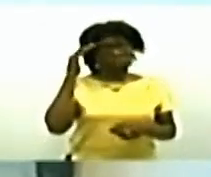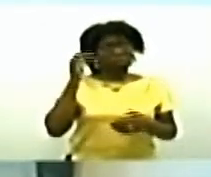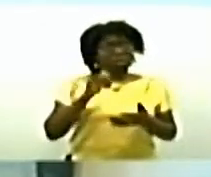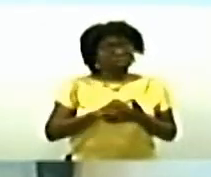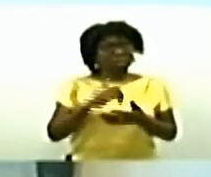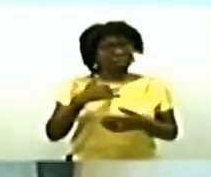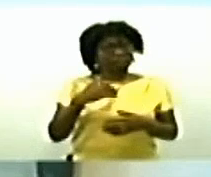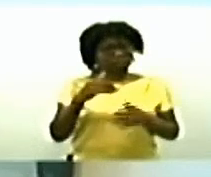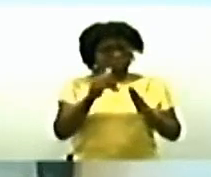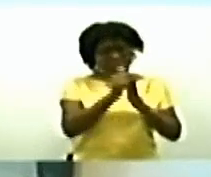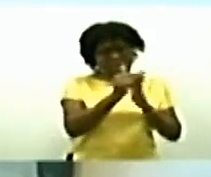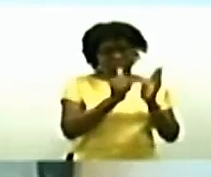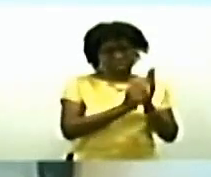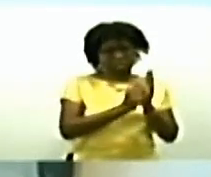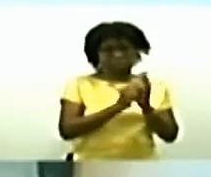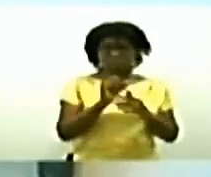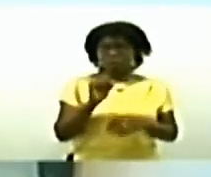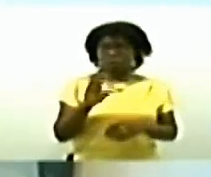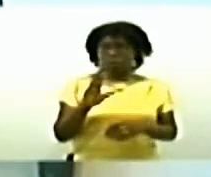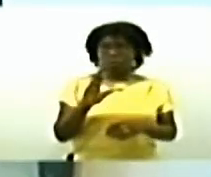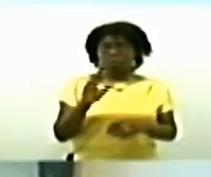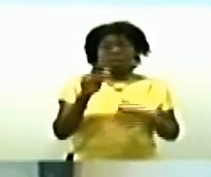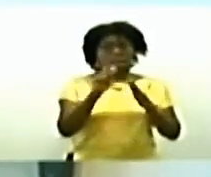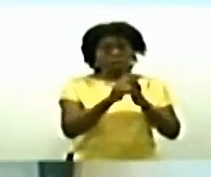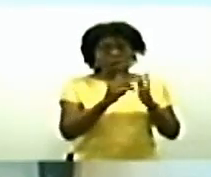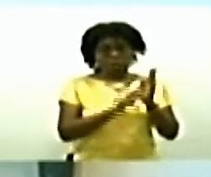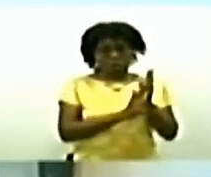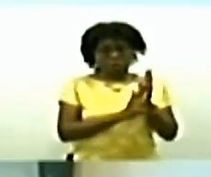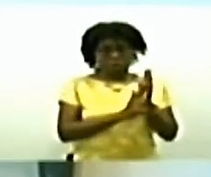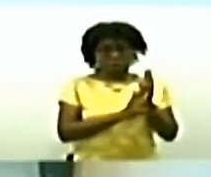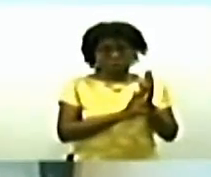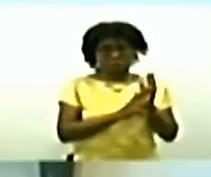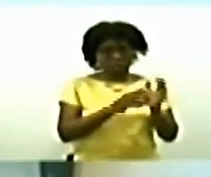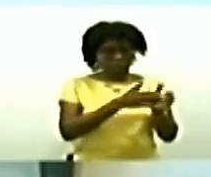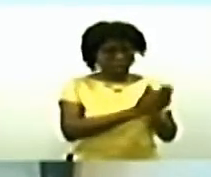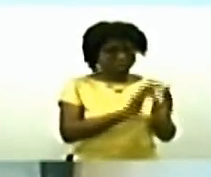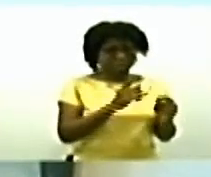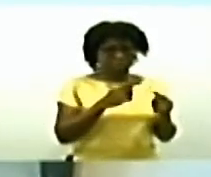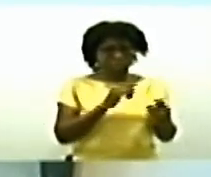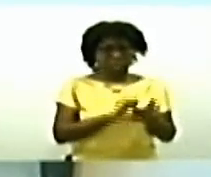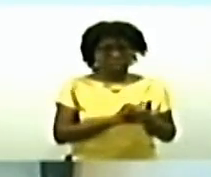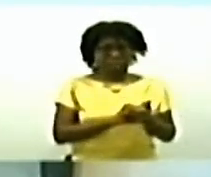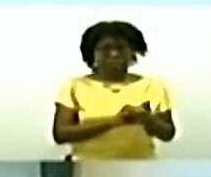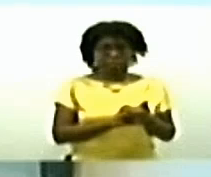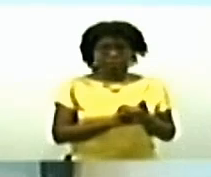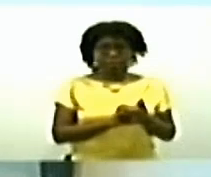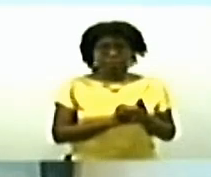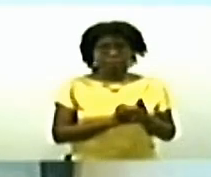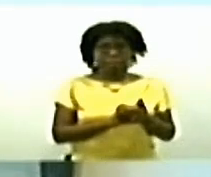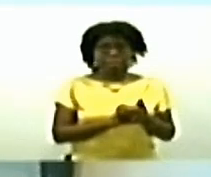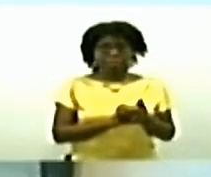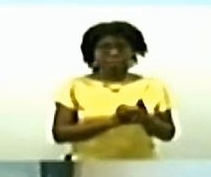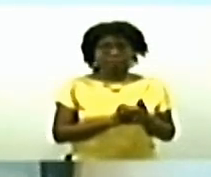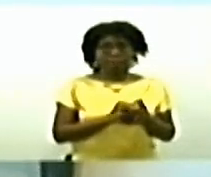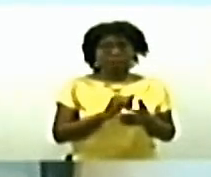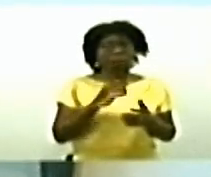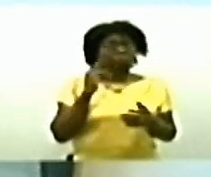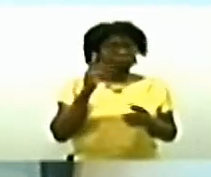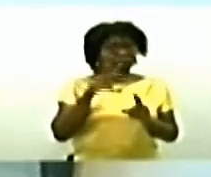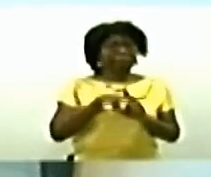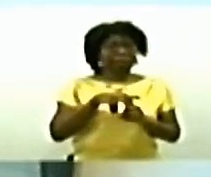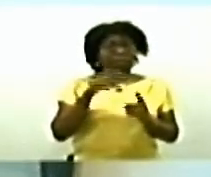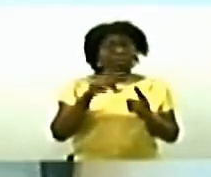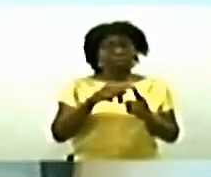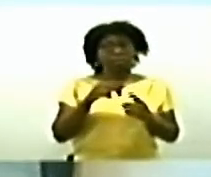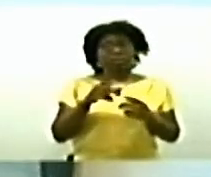act or law. I was asking my dear senator here about, I think it's going to apply to the wardens